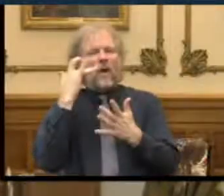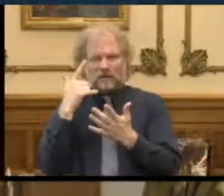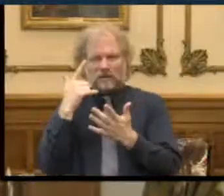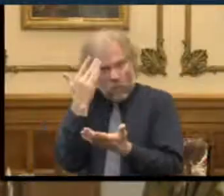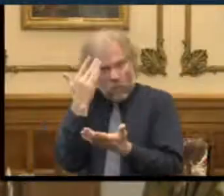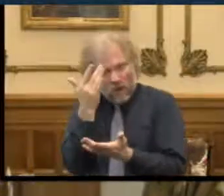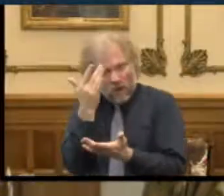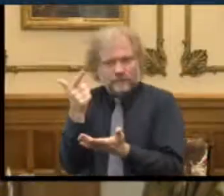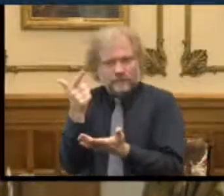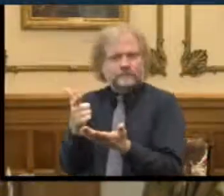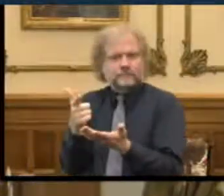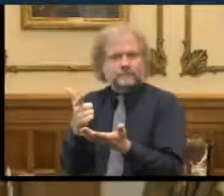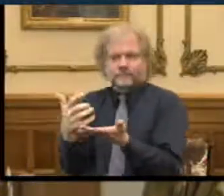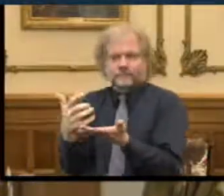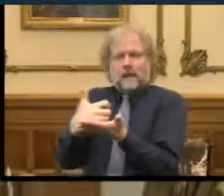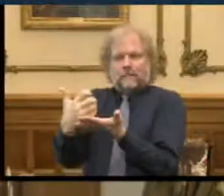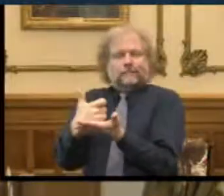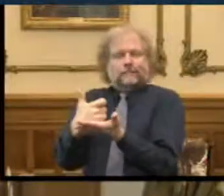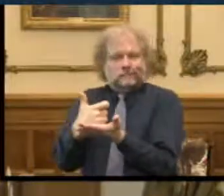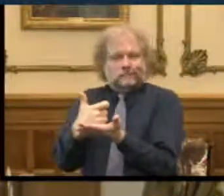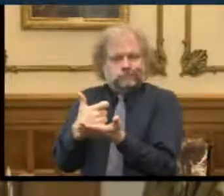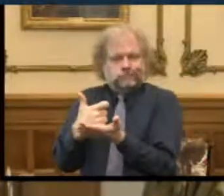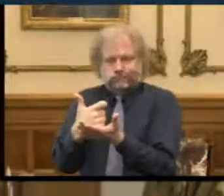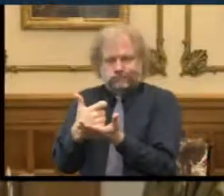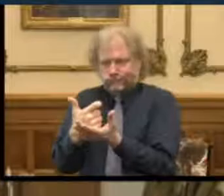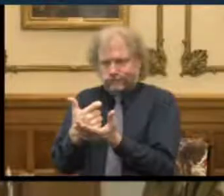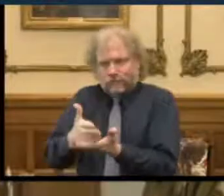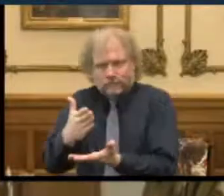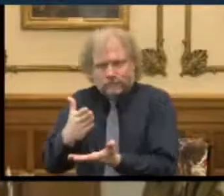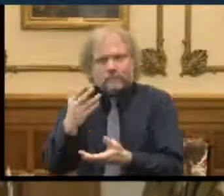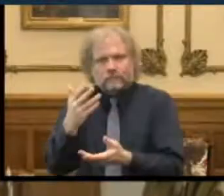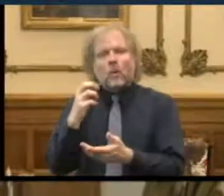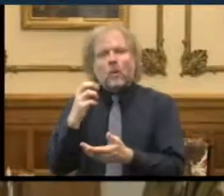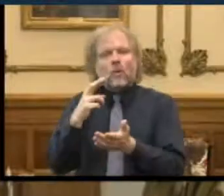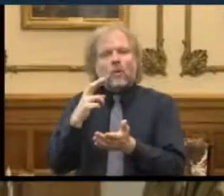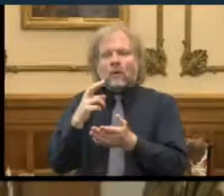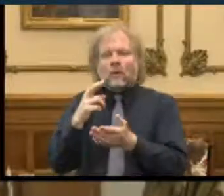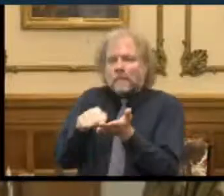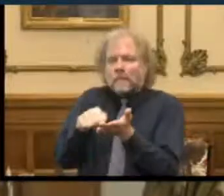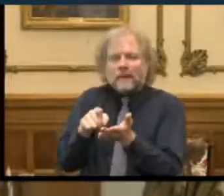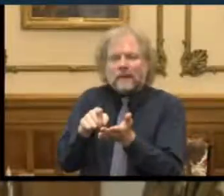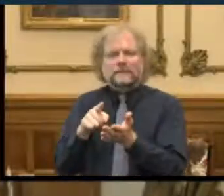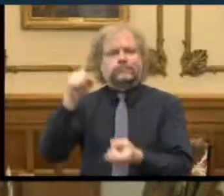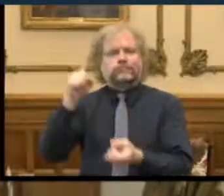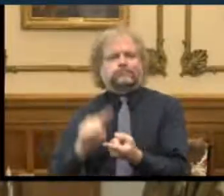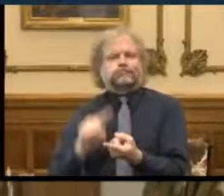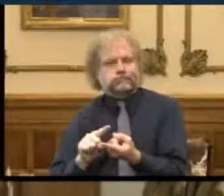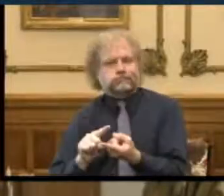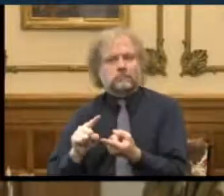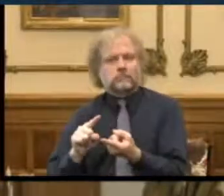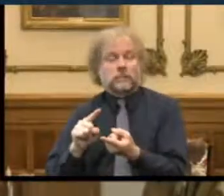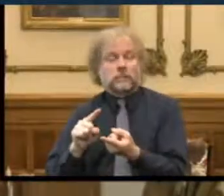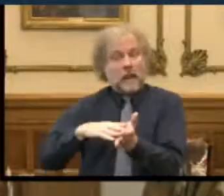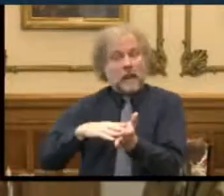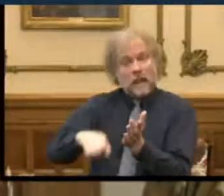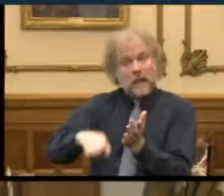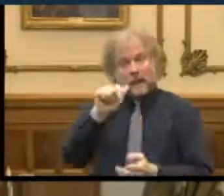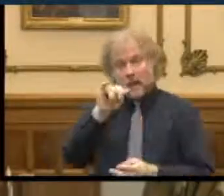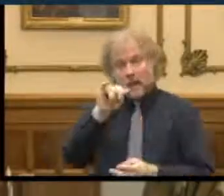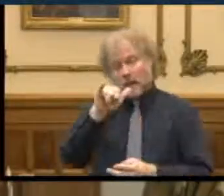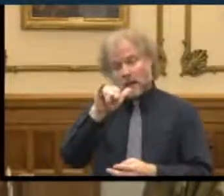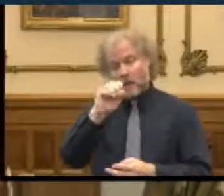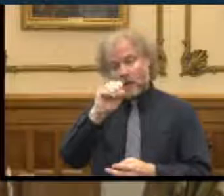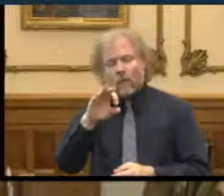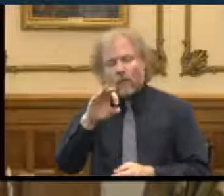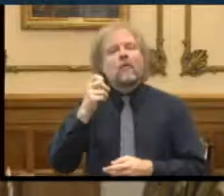of the substantial loss of household income or compensation of hours that have been reduced. There could be a layoff, or there could be